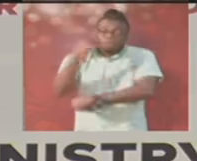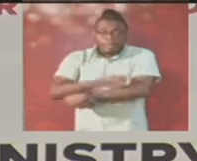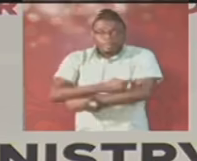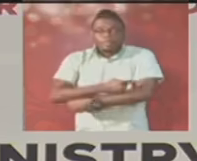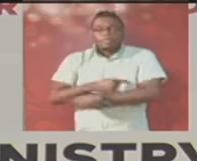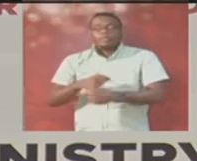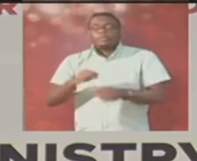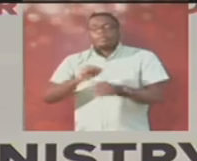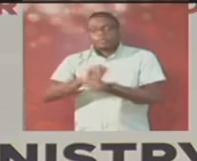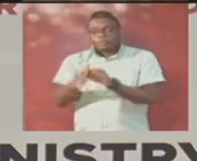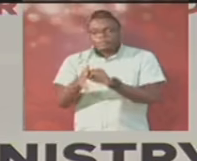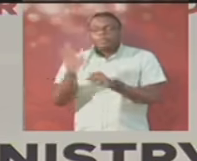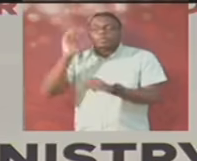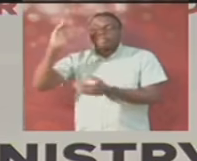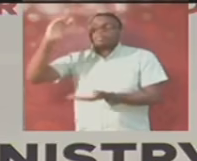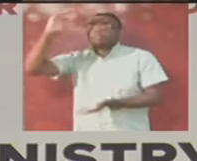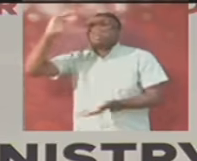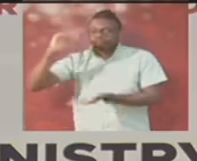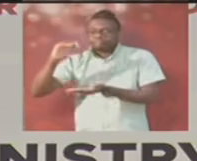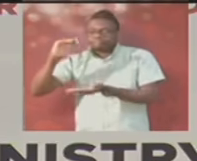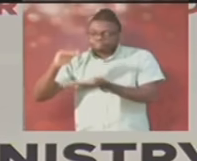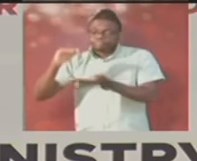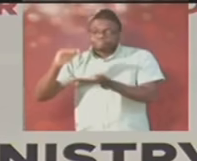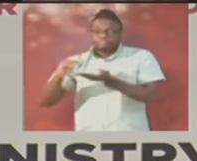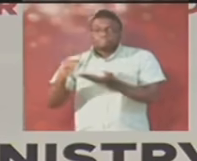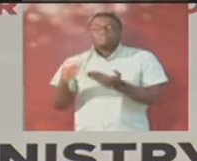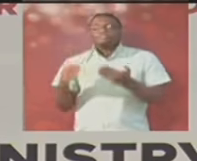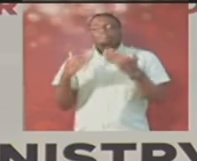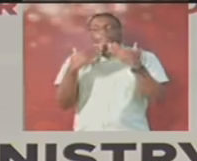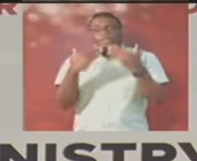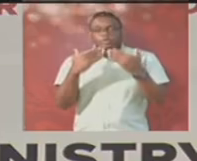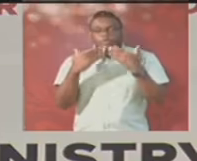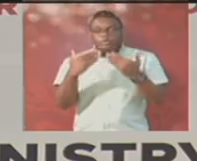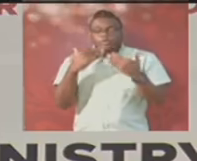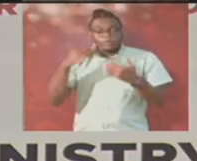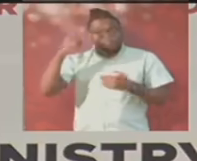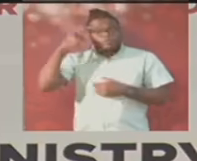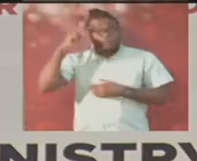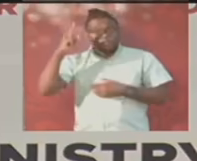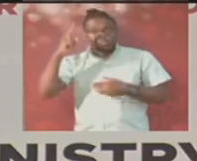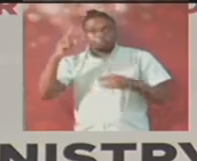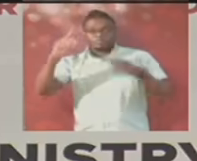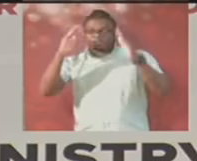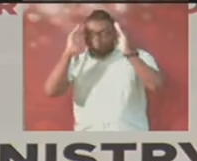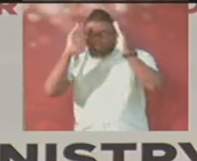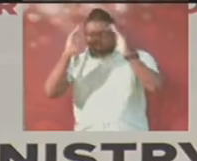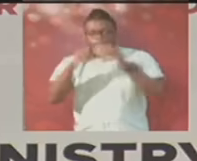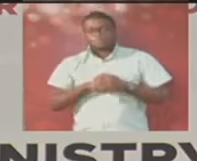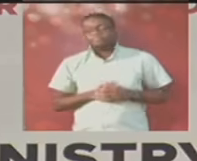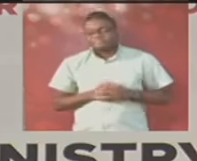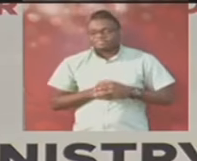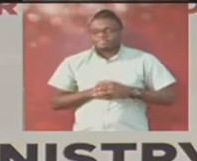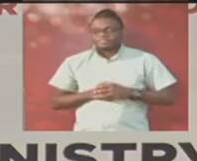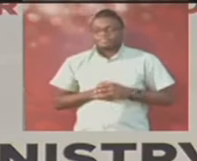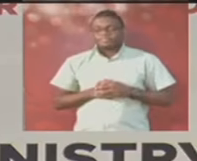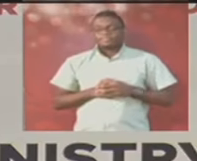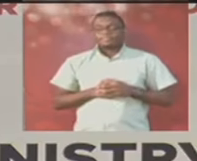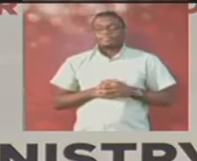with COVID-19. Thank you ever so much for your continued attention this morning at our